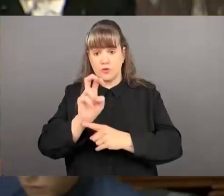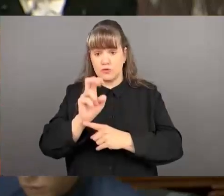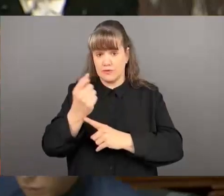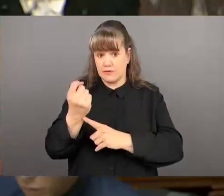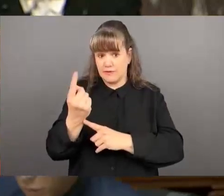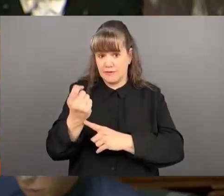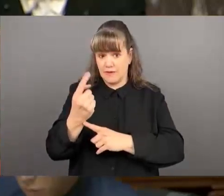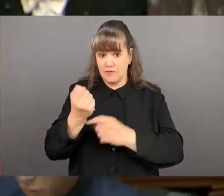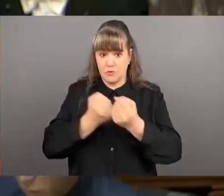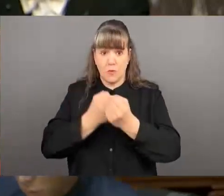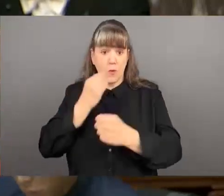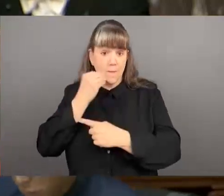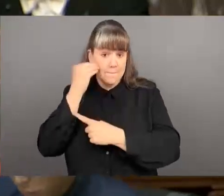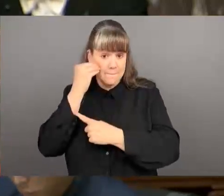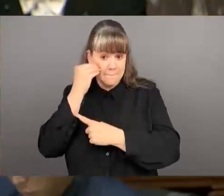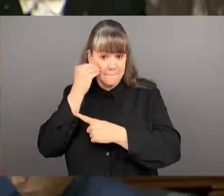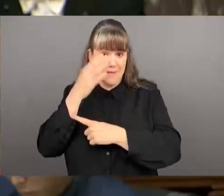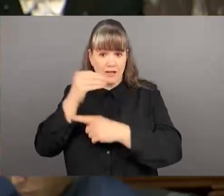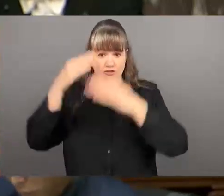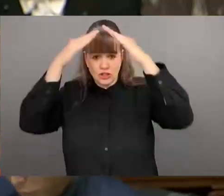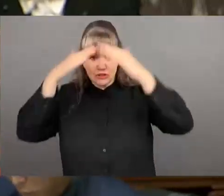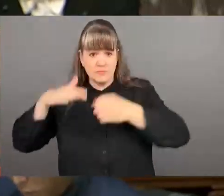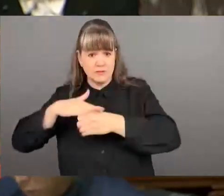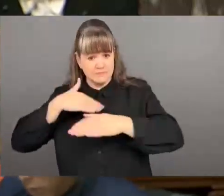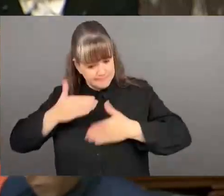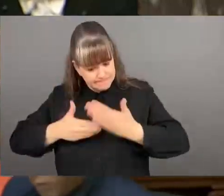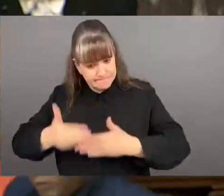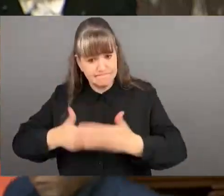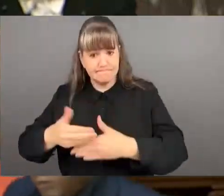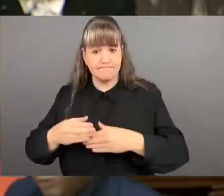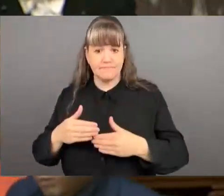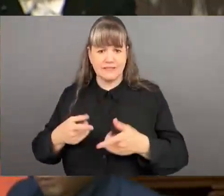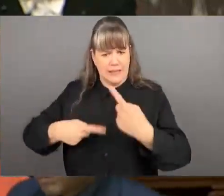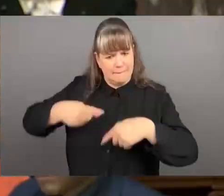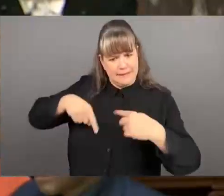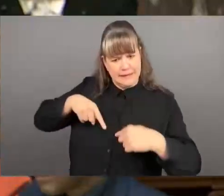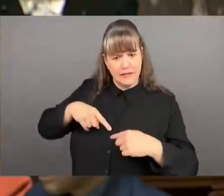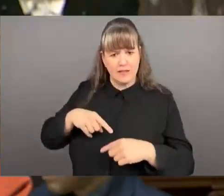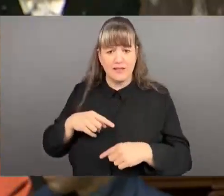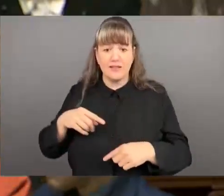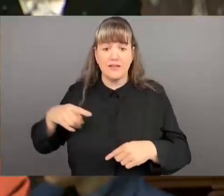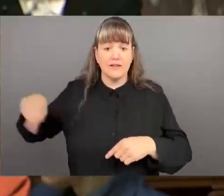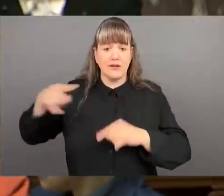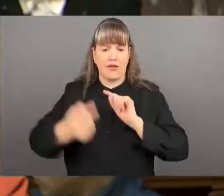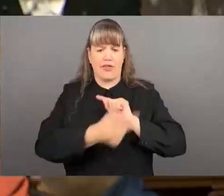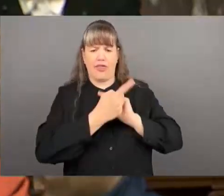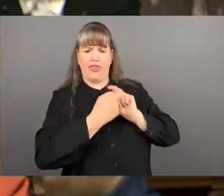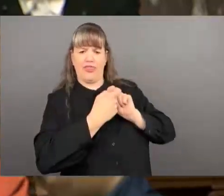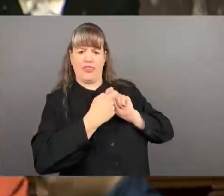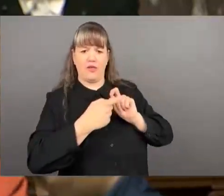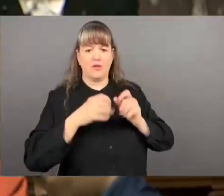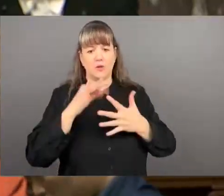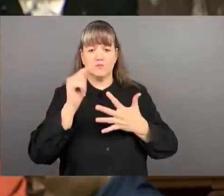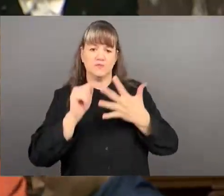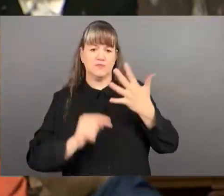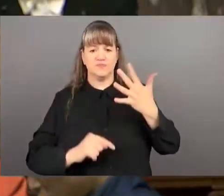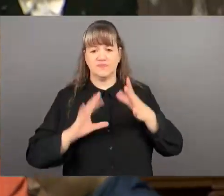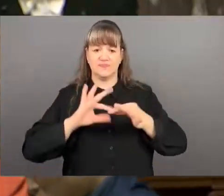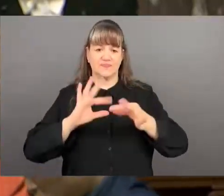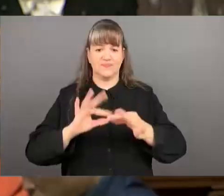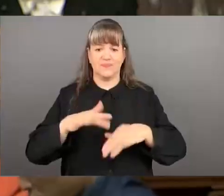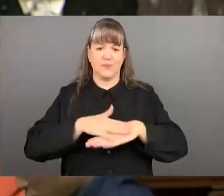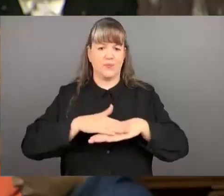underway. These are not talking points as the member is heckling. These are services that are being